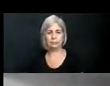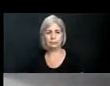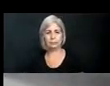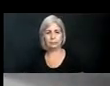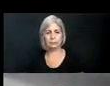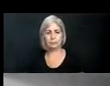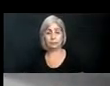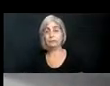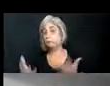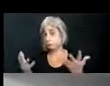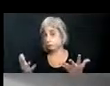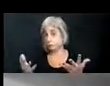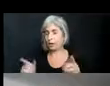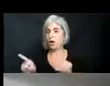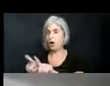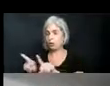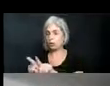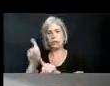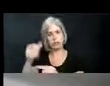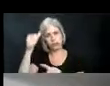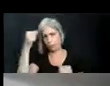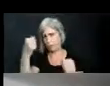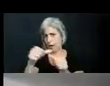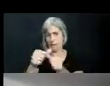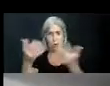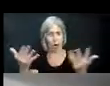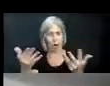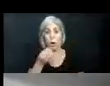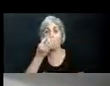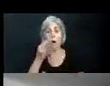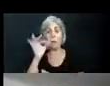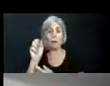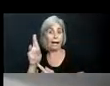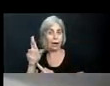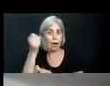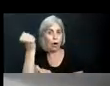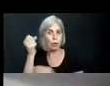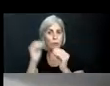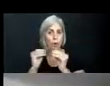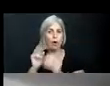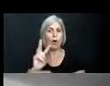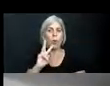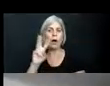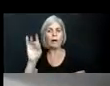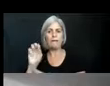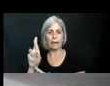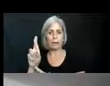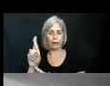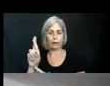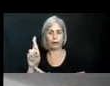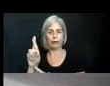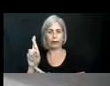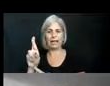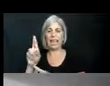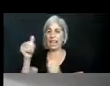So another basic fact that we need to keep in mind is that warmer air can hold more water vapor. And for